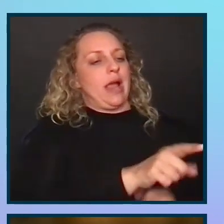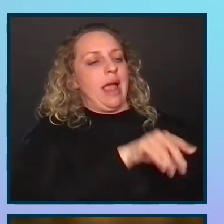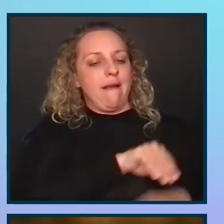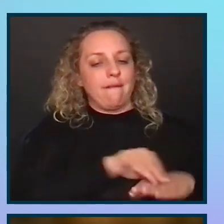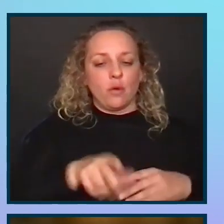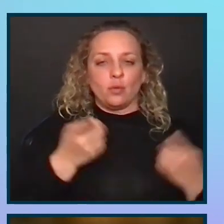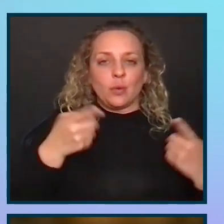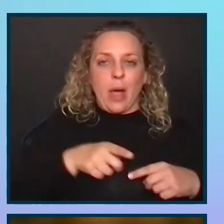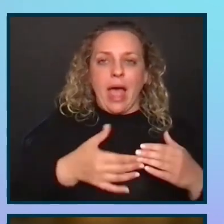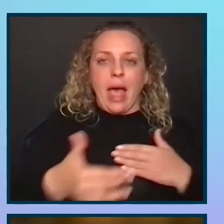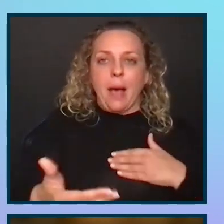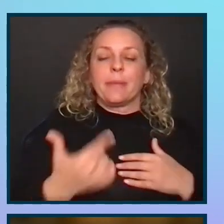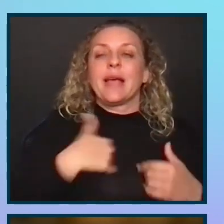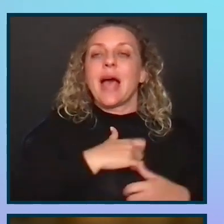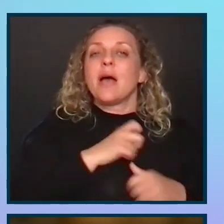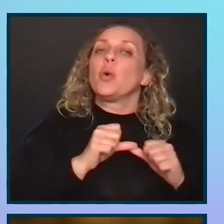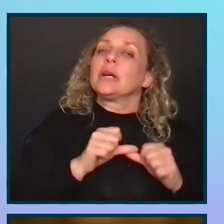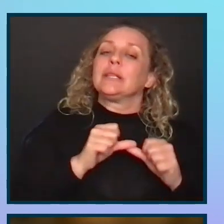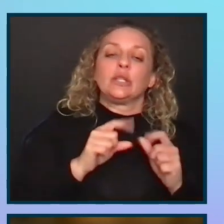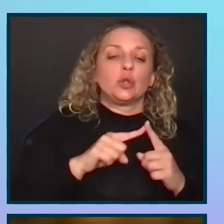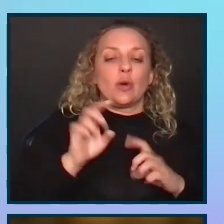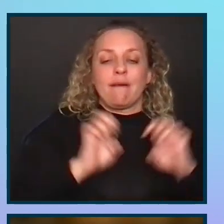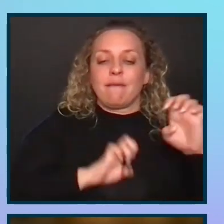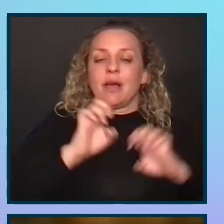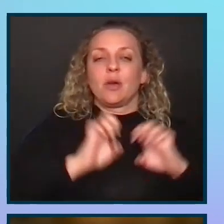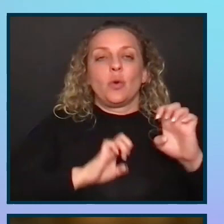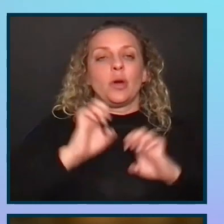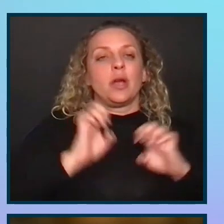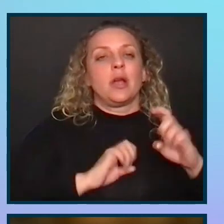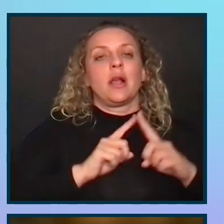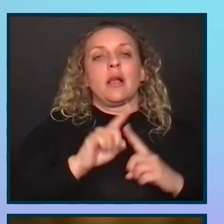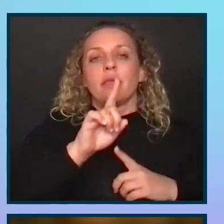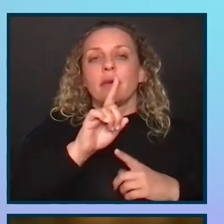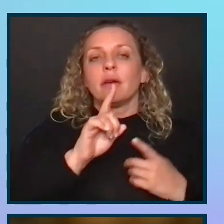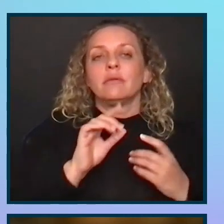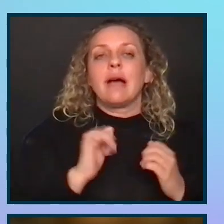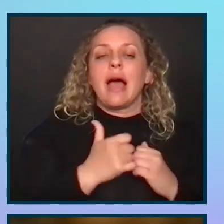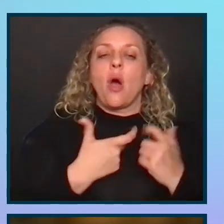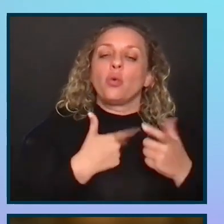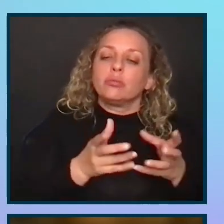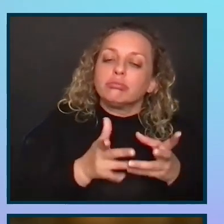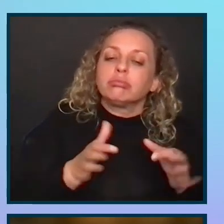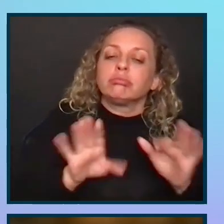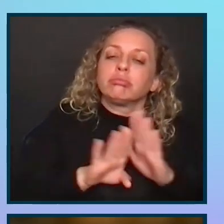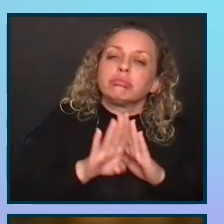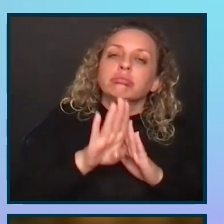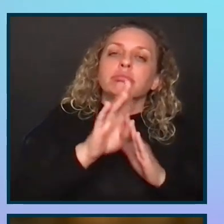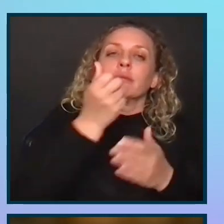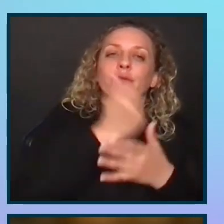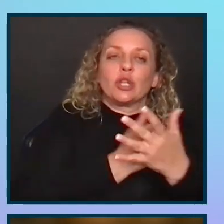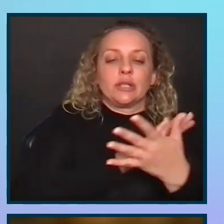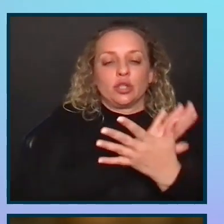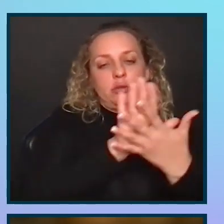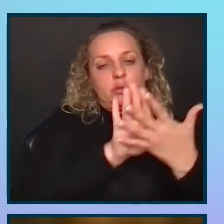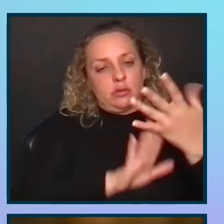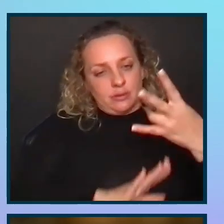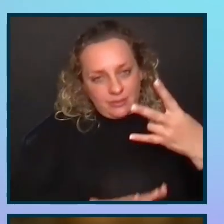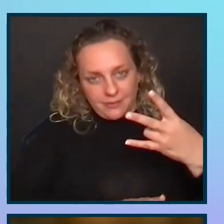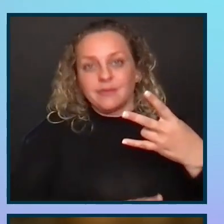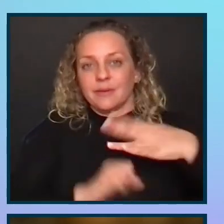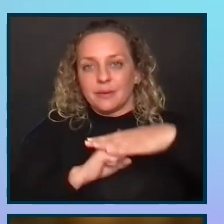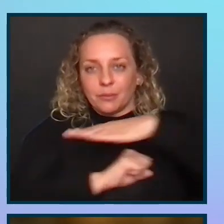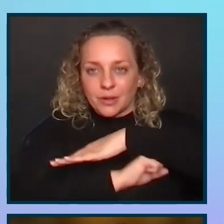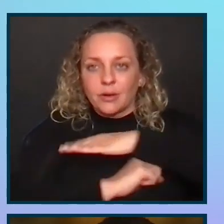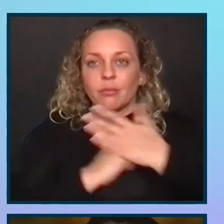happens. And then we're continuously evaluating the state and maturity of each pillar or program. The idea here is that when we're